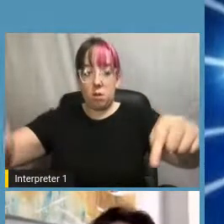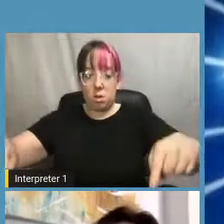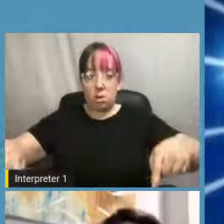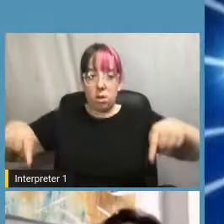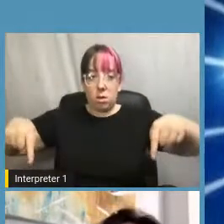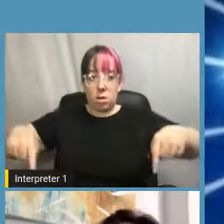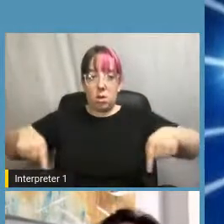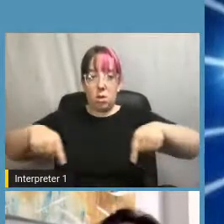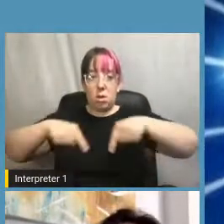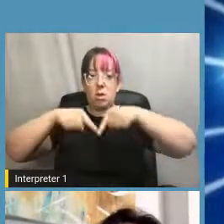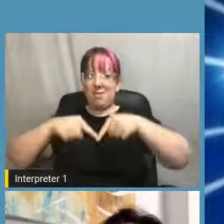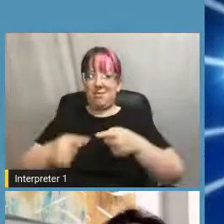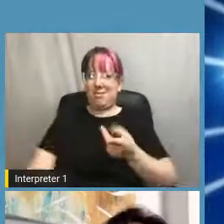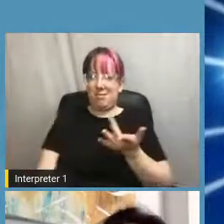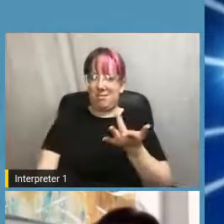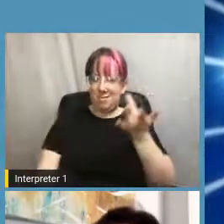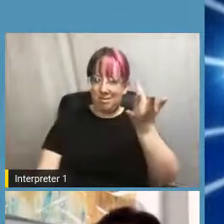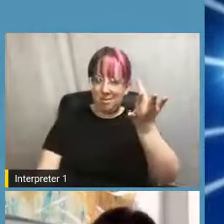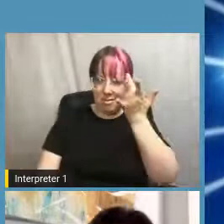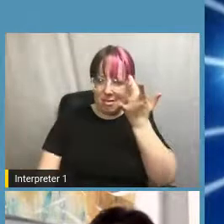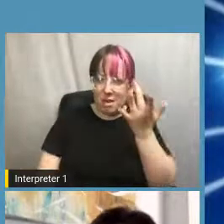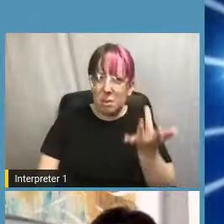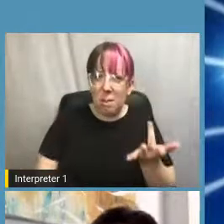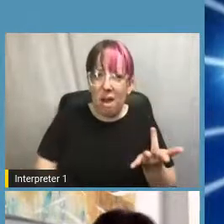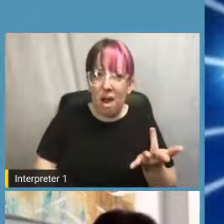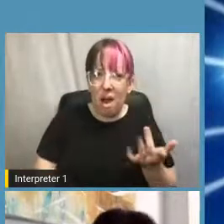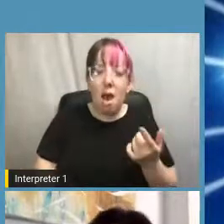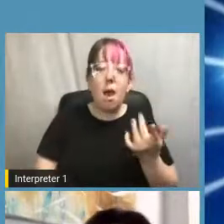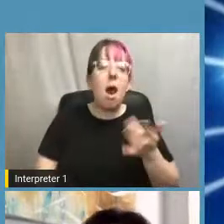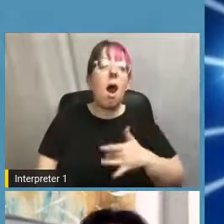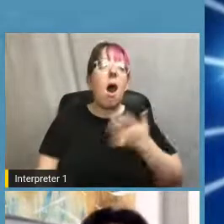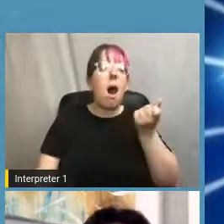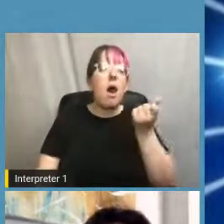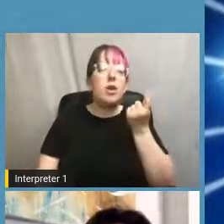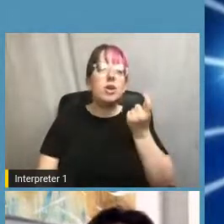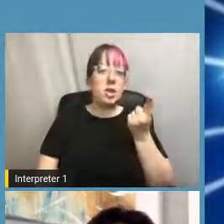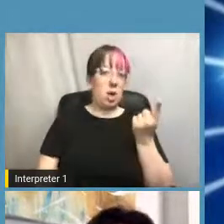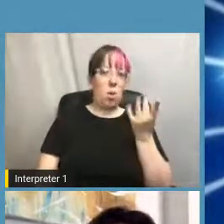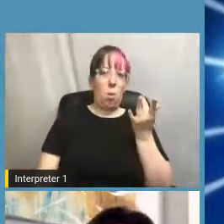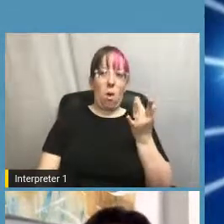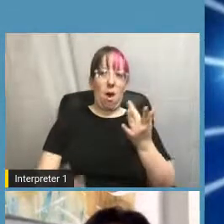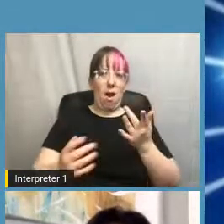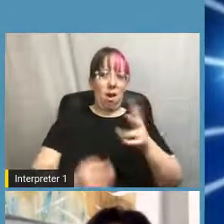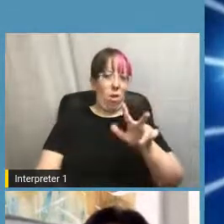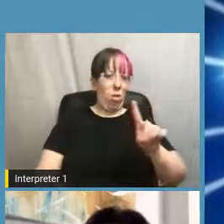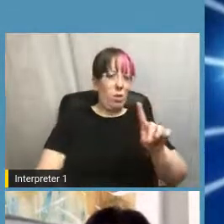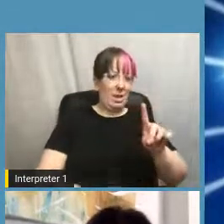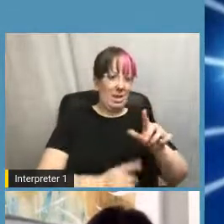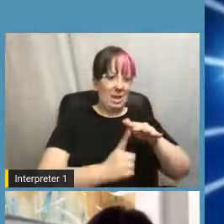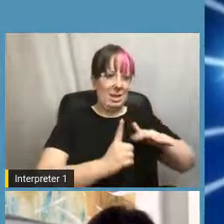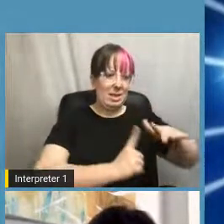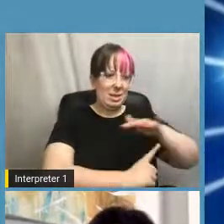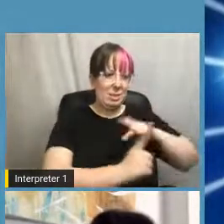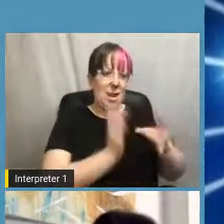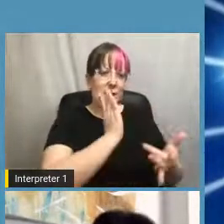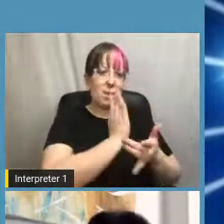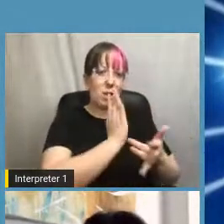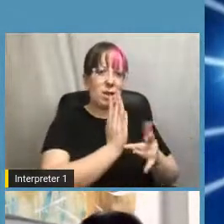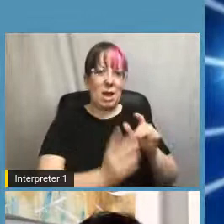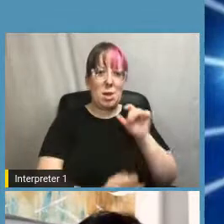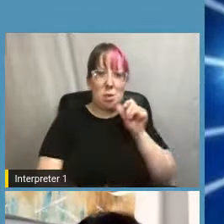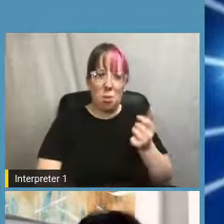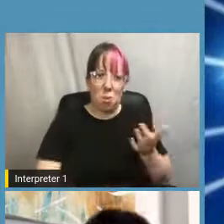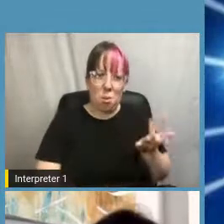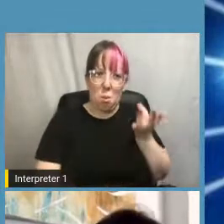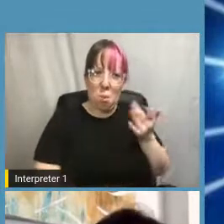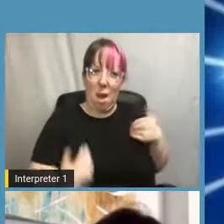okay, I get wanting to redo the feeling of the museum, but at the same time, it's enforcing barriers that should not be there. Okay.